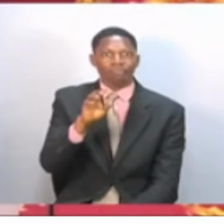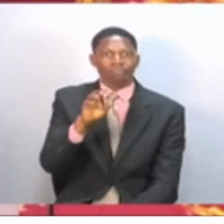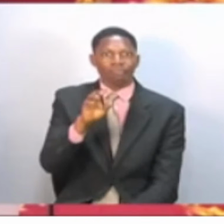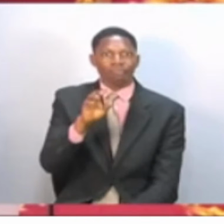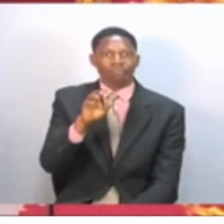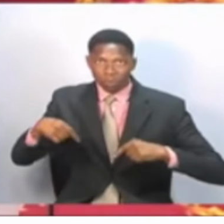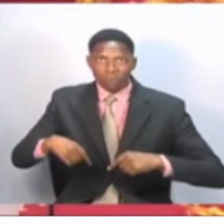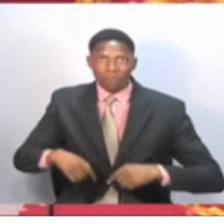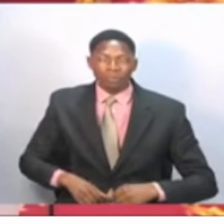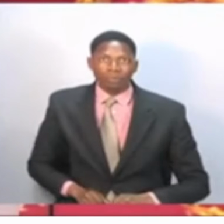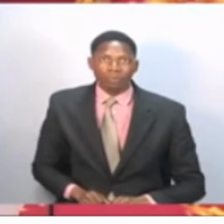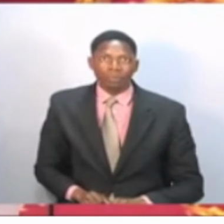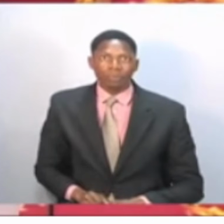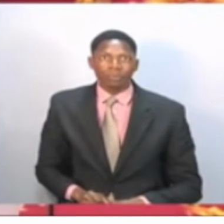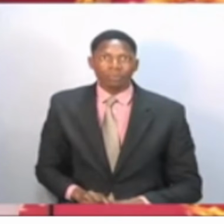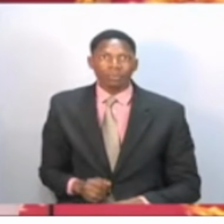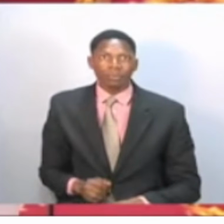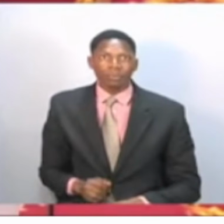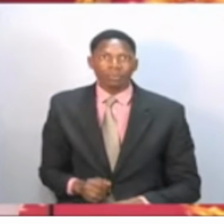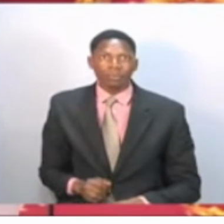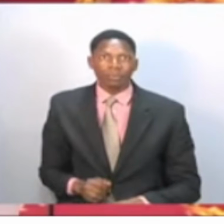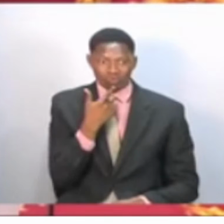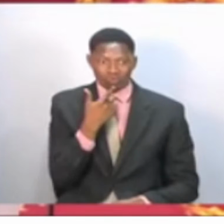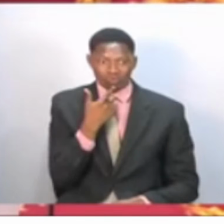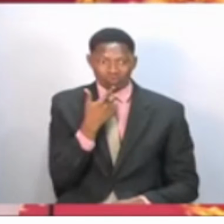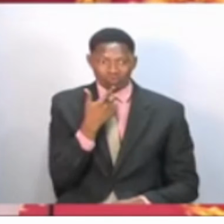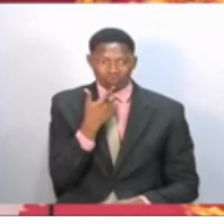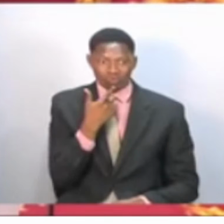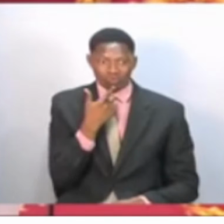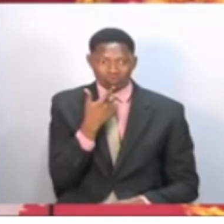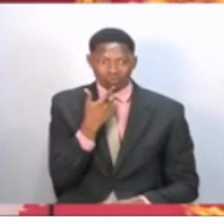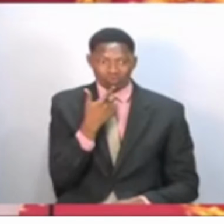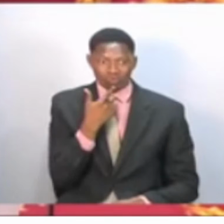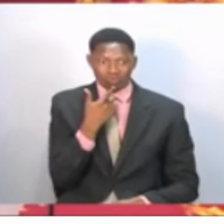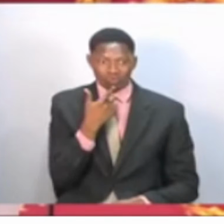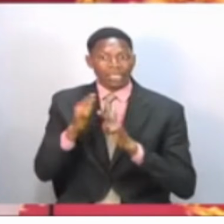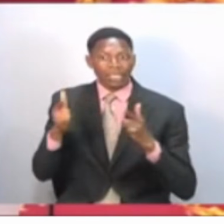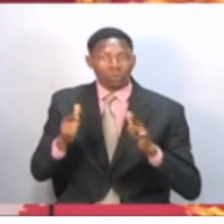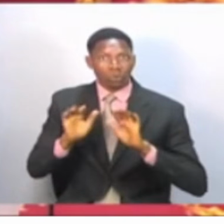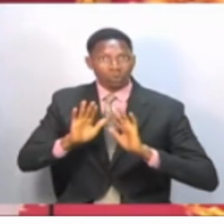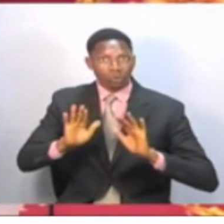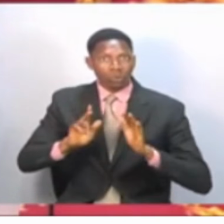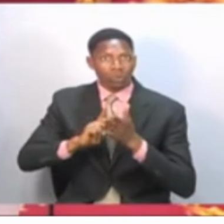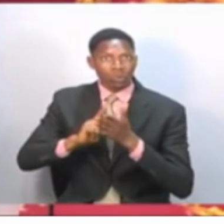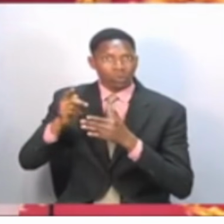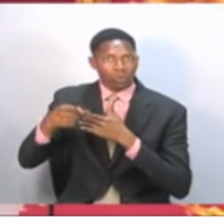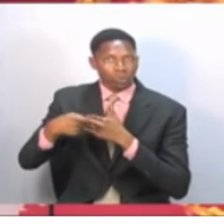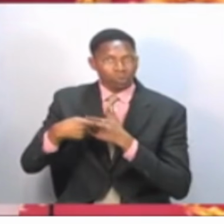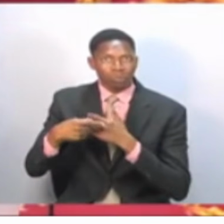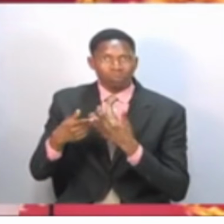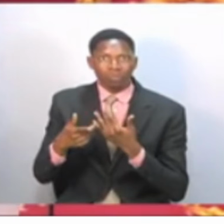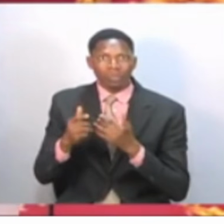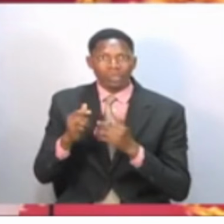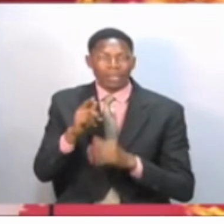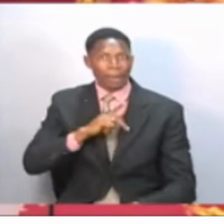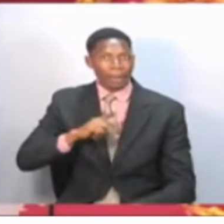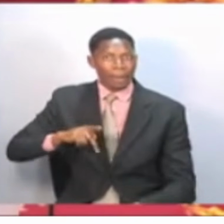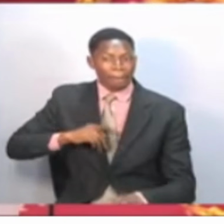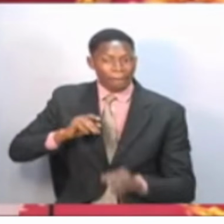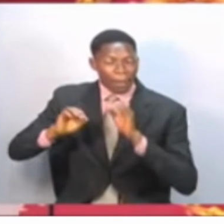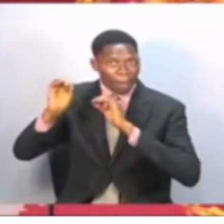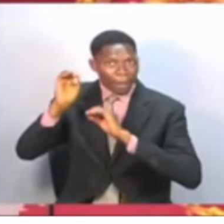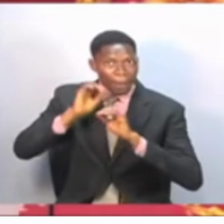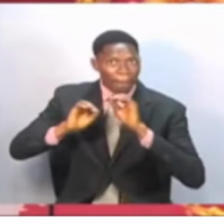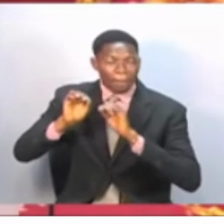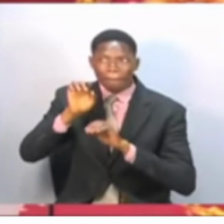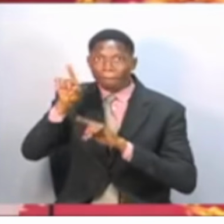Mr. Speaker, let me state emphatically that when it comes to the Big Push program, Parliament exercised continuous oversight. Questions